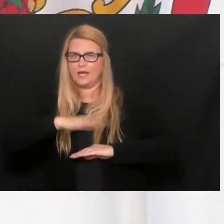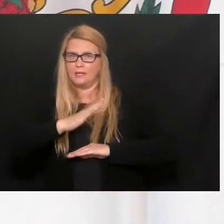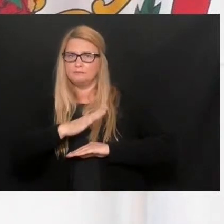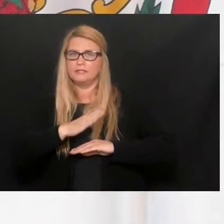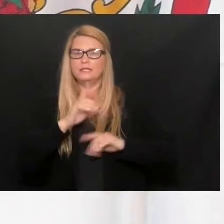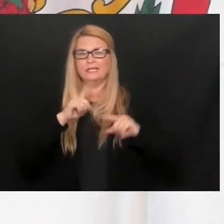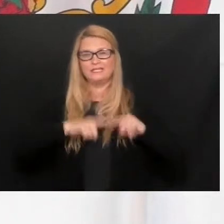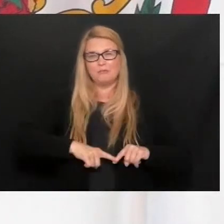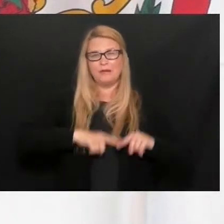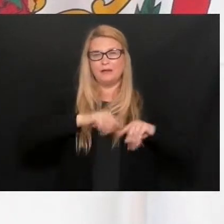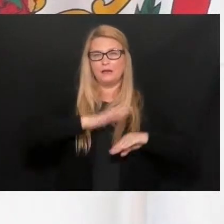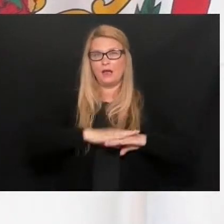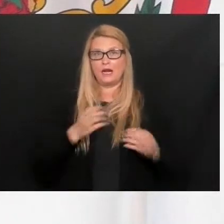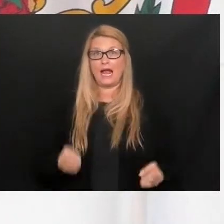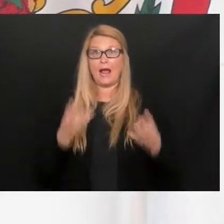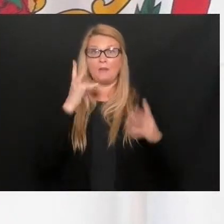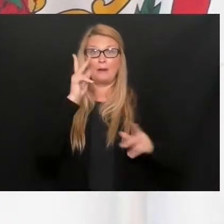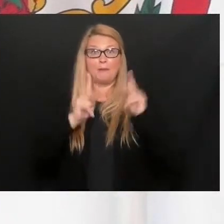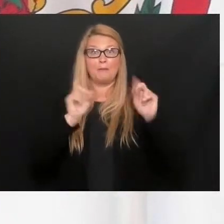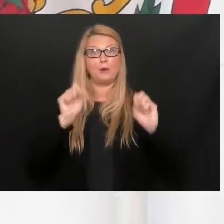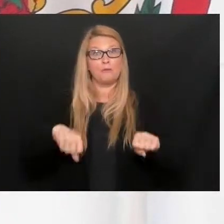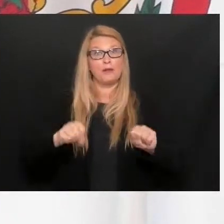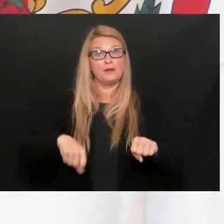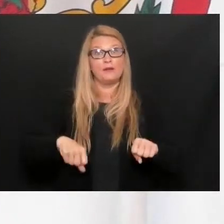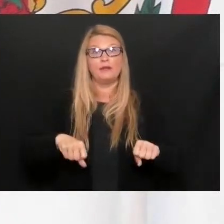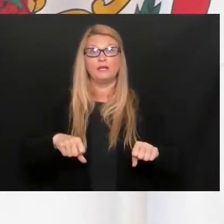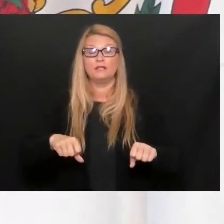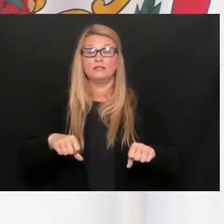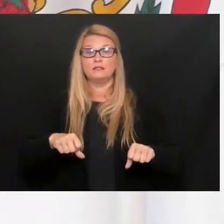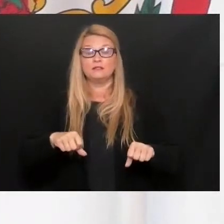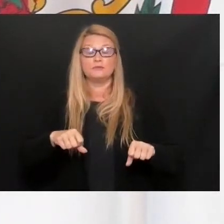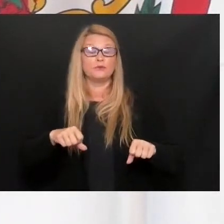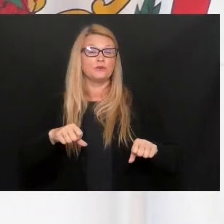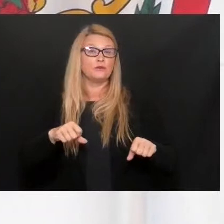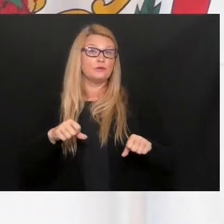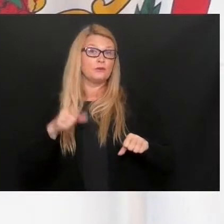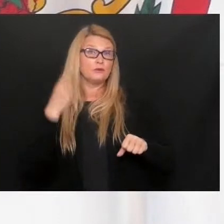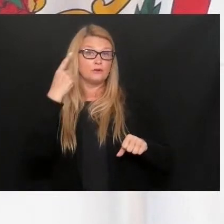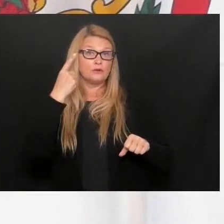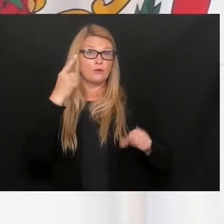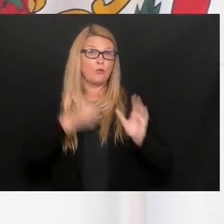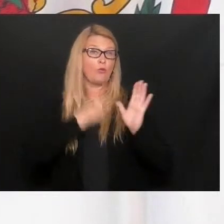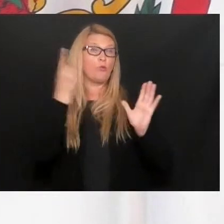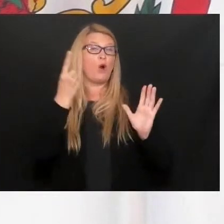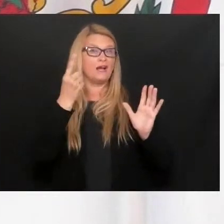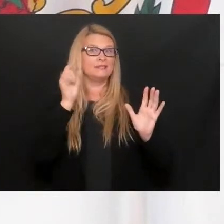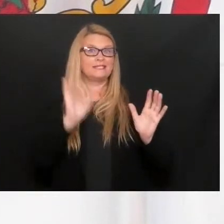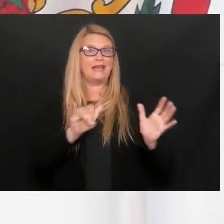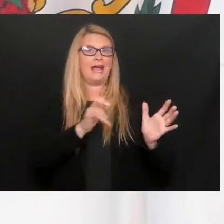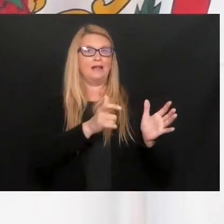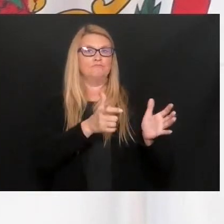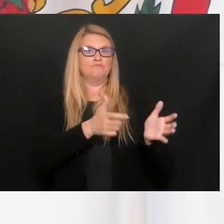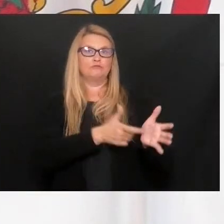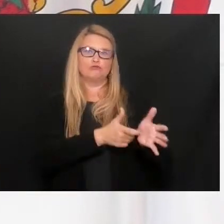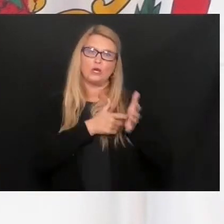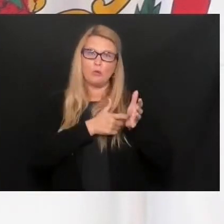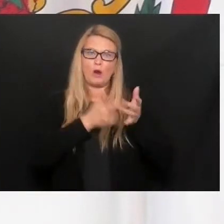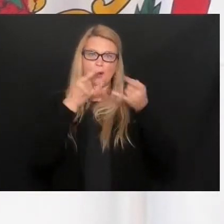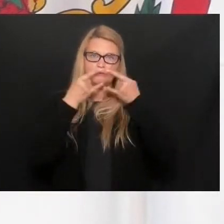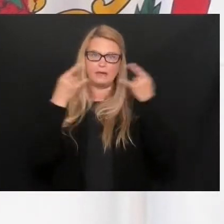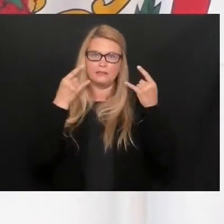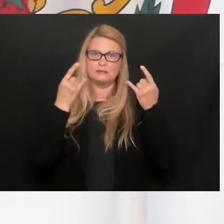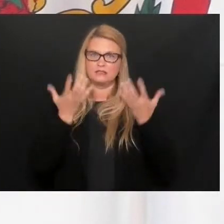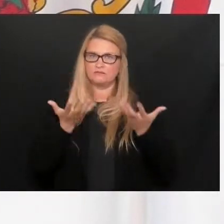depending on how many are eligible with you know, or who is eligible once the mandates are lifted from the federal